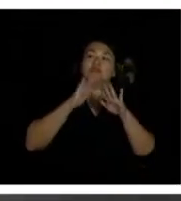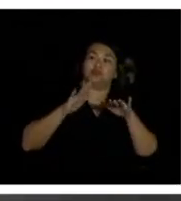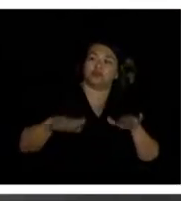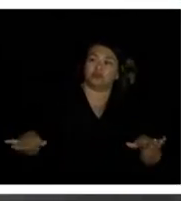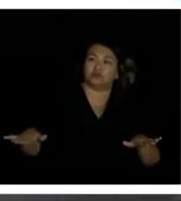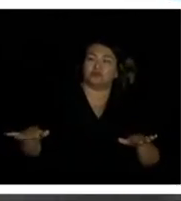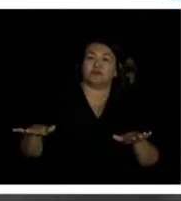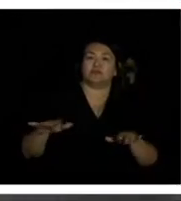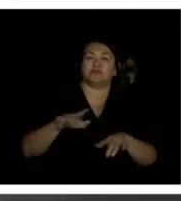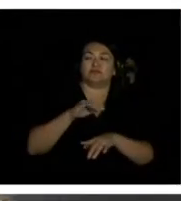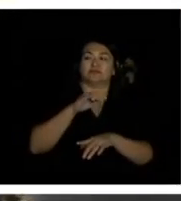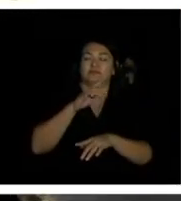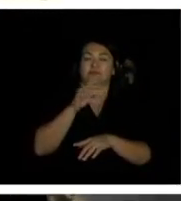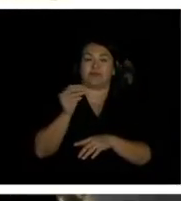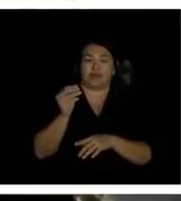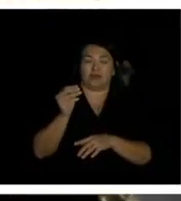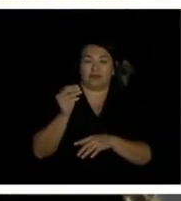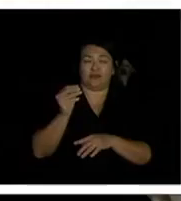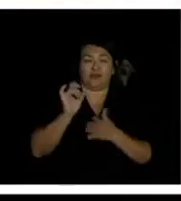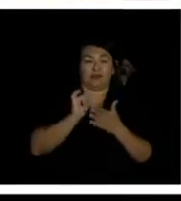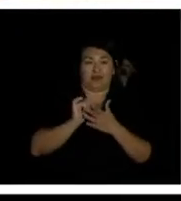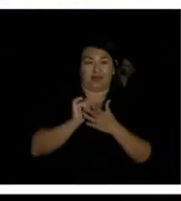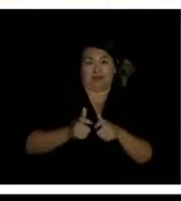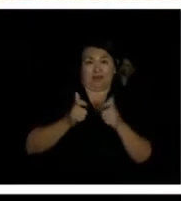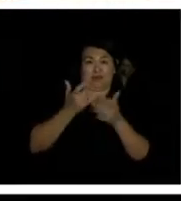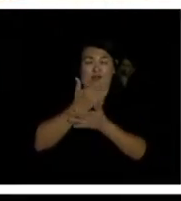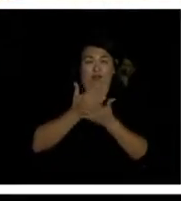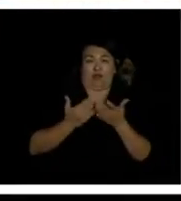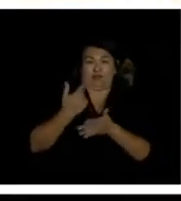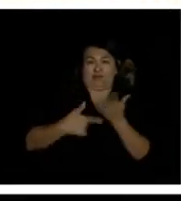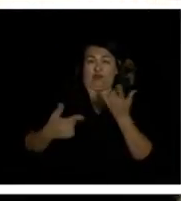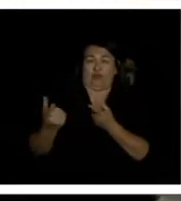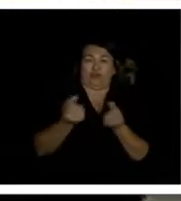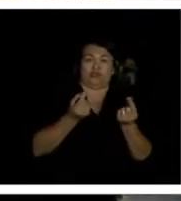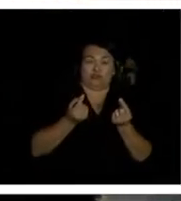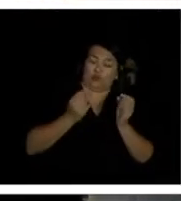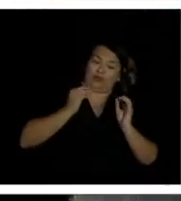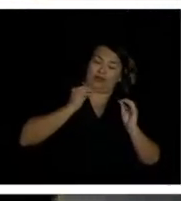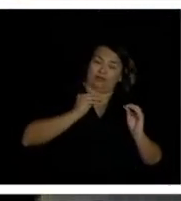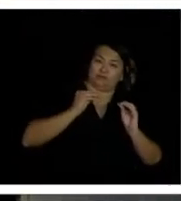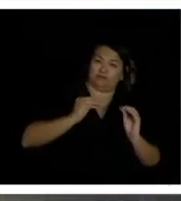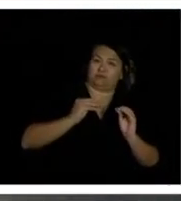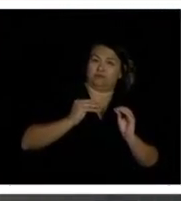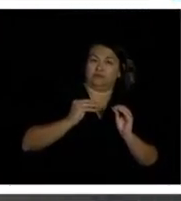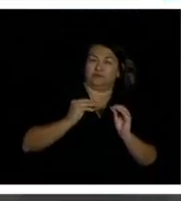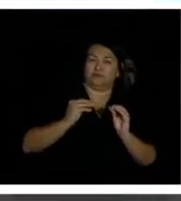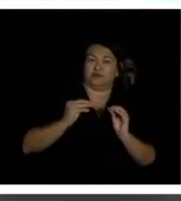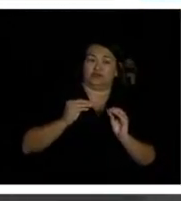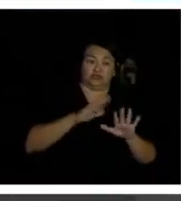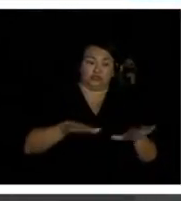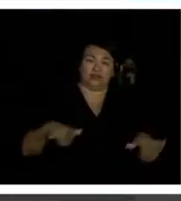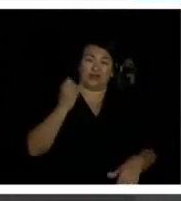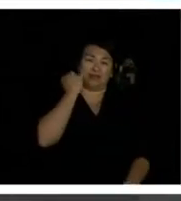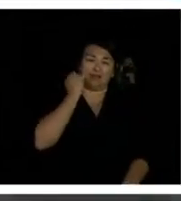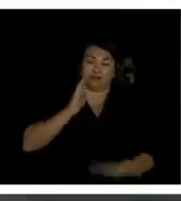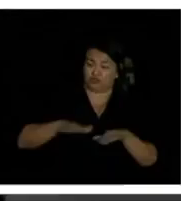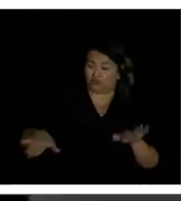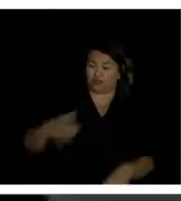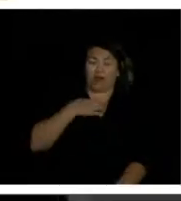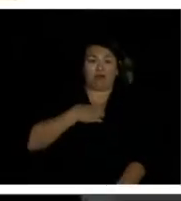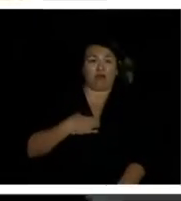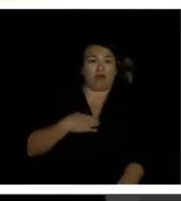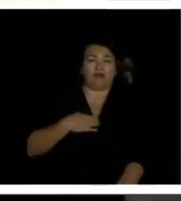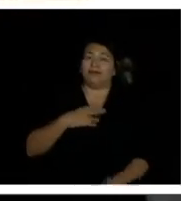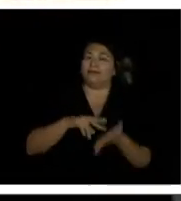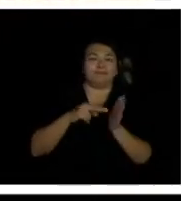children. And, that's a big part of what we do to educate children. If children are hungry, they're not